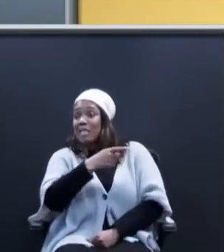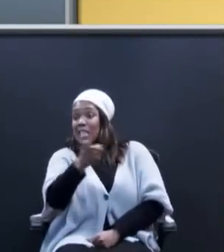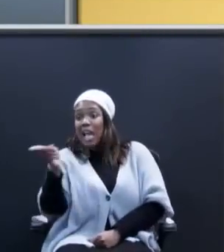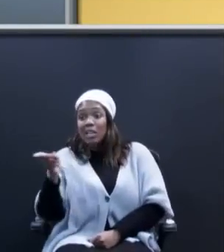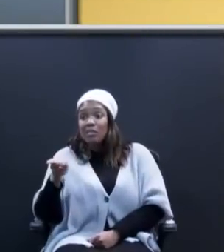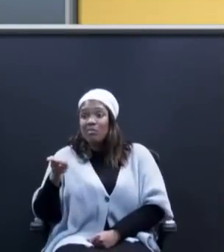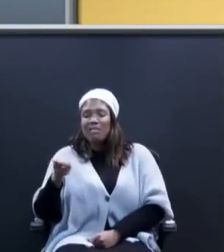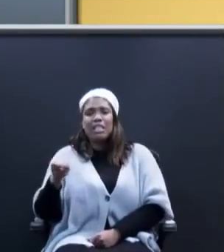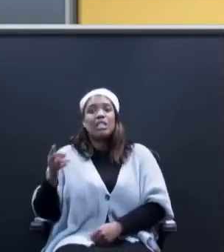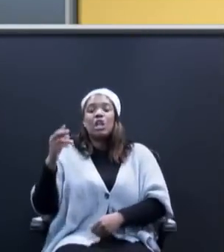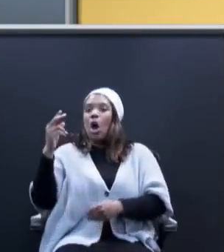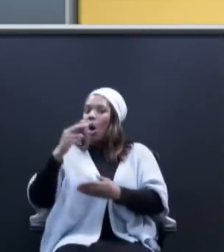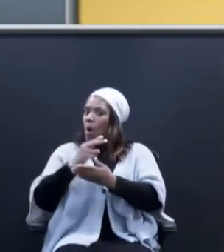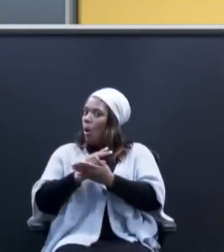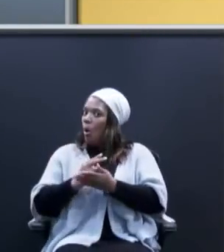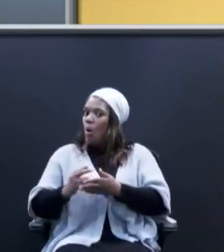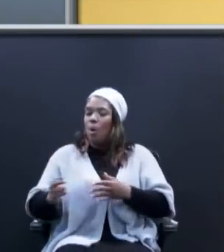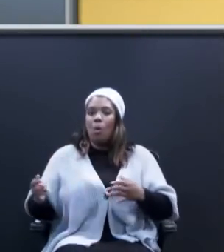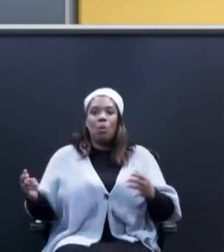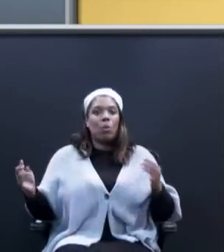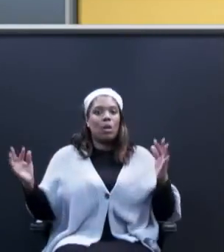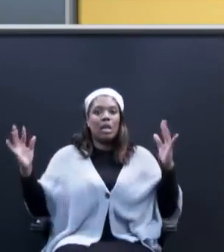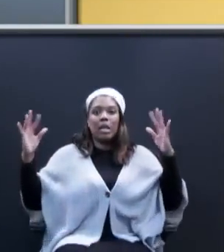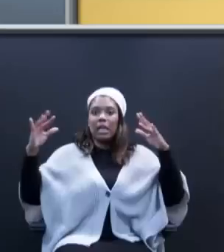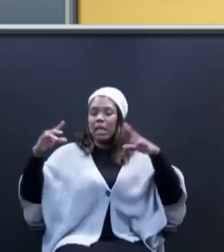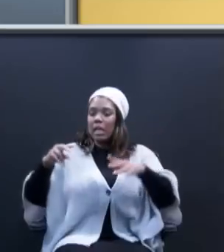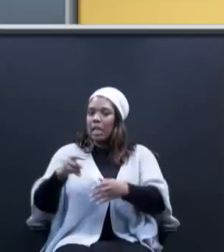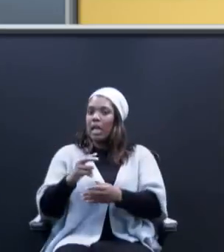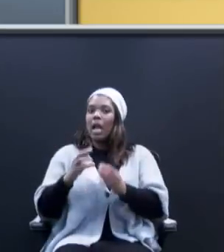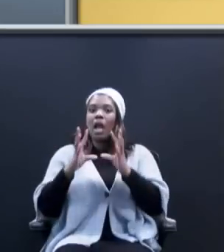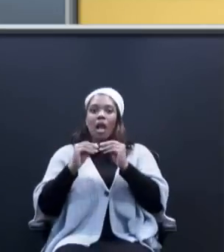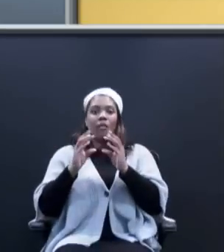have to come together. Like I said, not in the living room of your house.